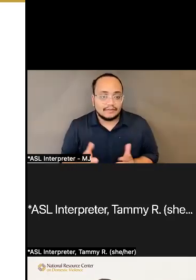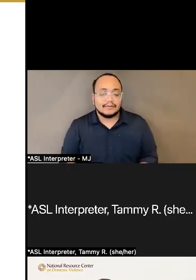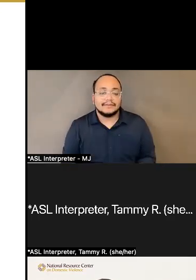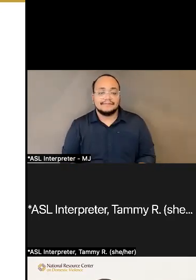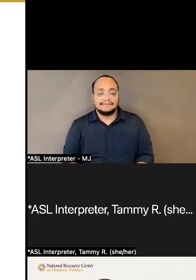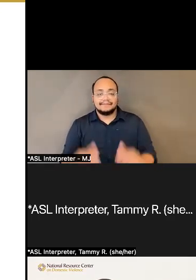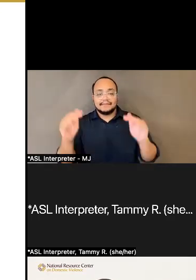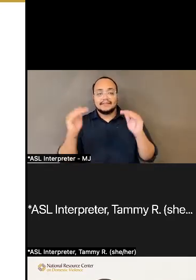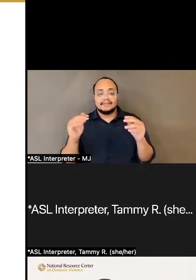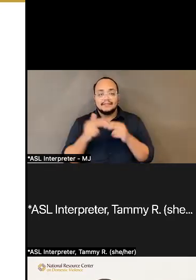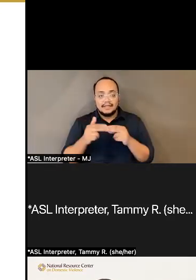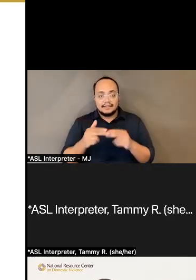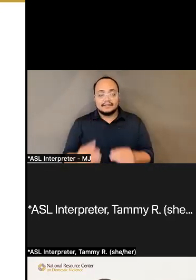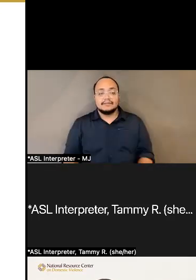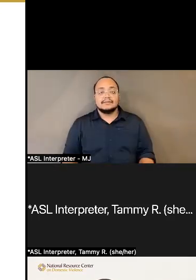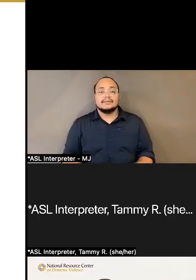Next slide, please.